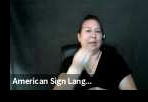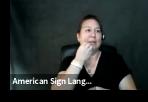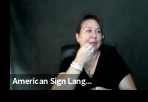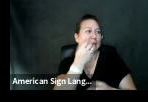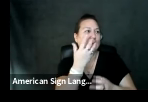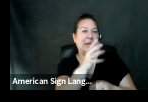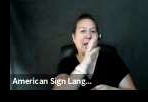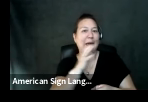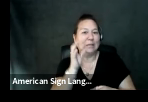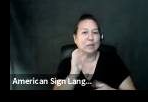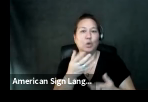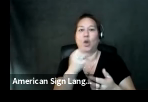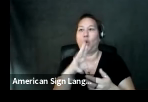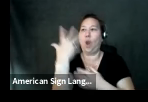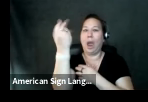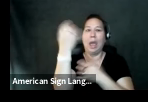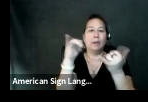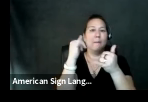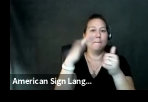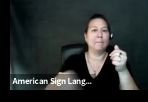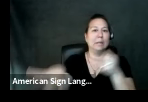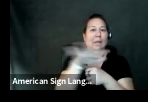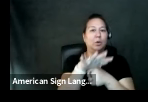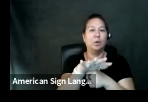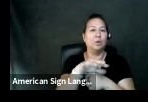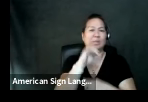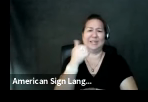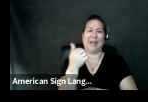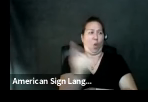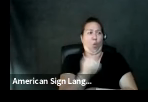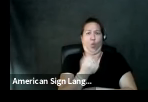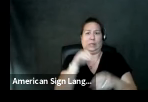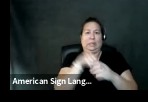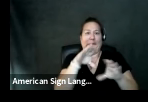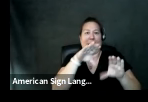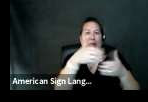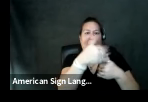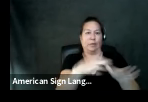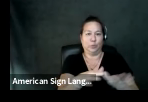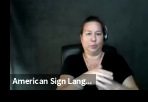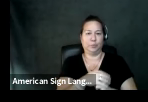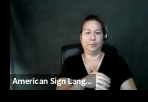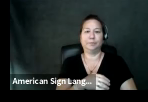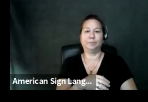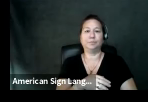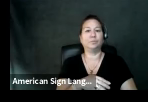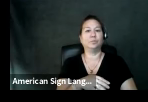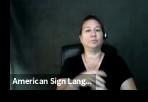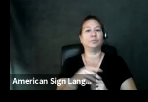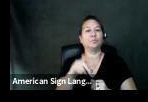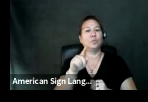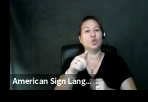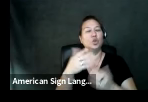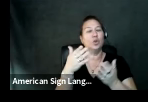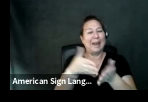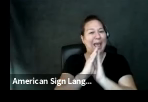Supports don't just have to take place inside the classroom. And you could definitely also ask about curriculum and resources being